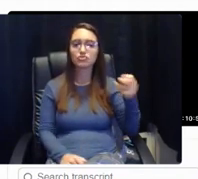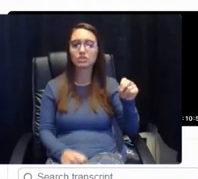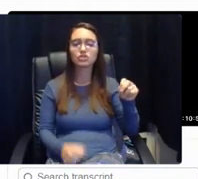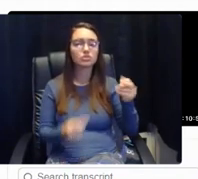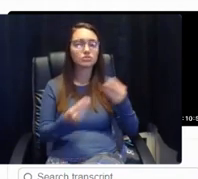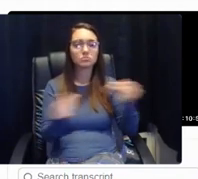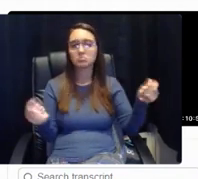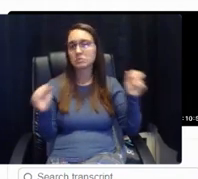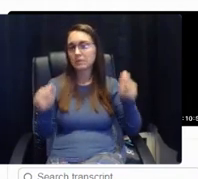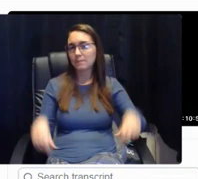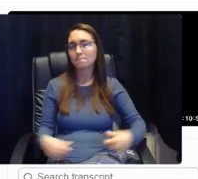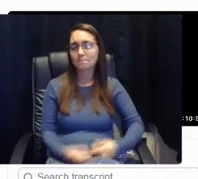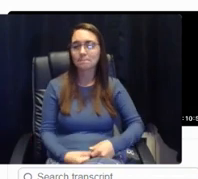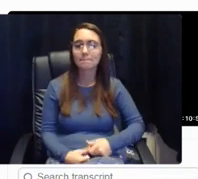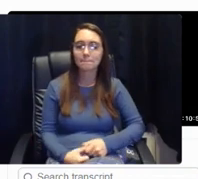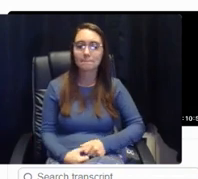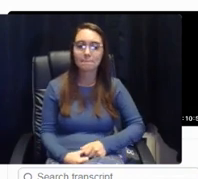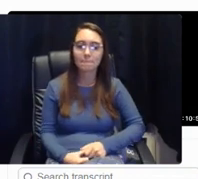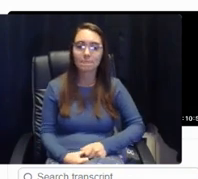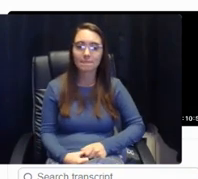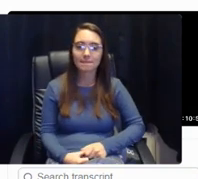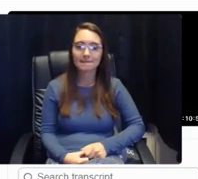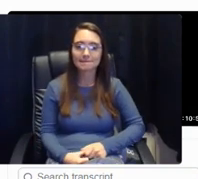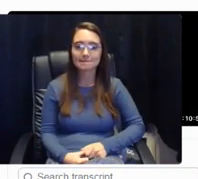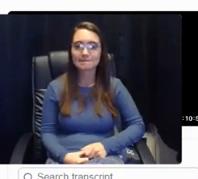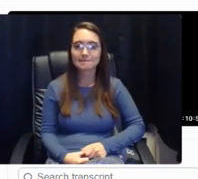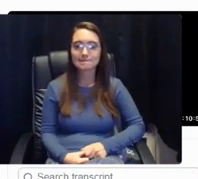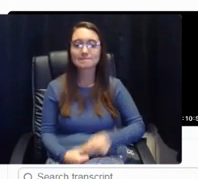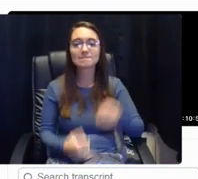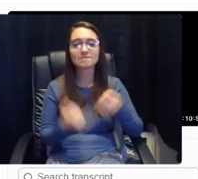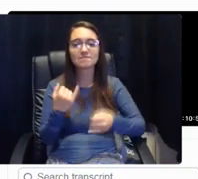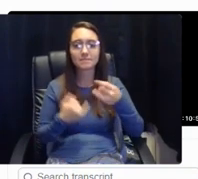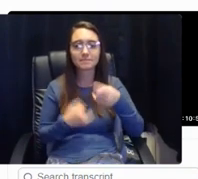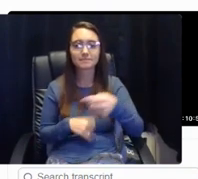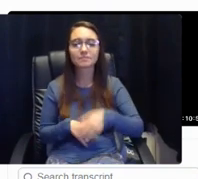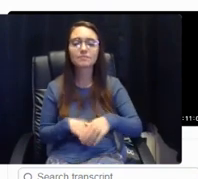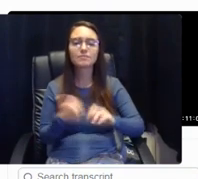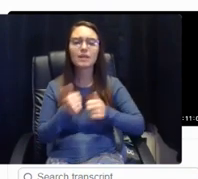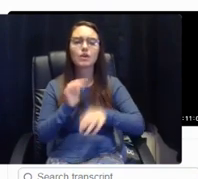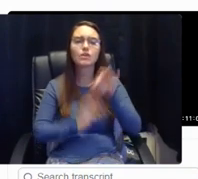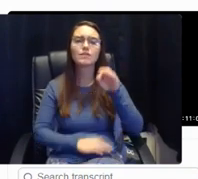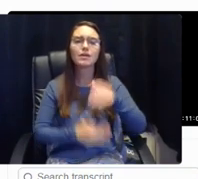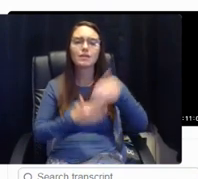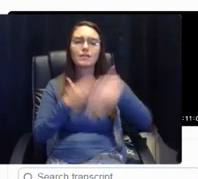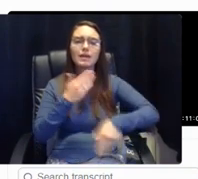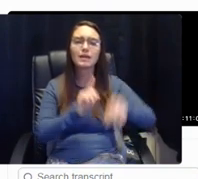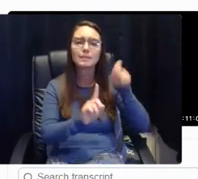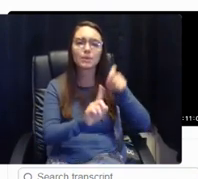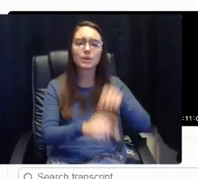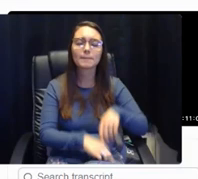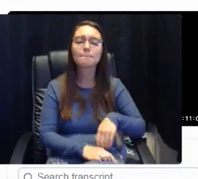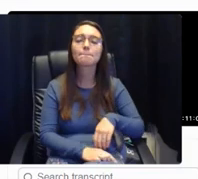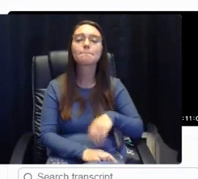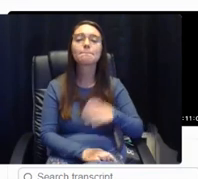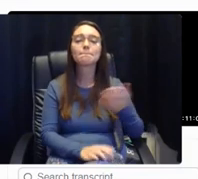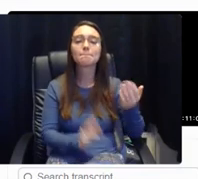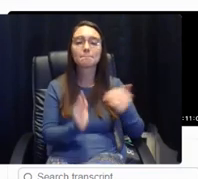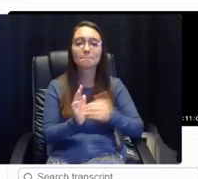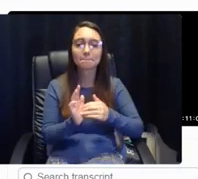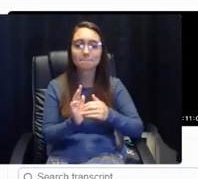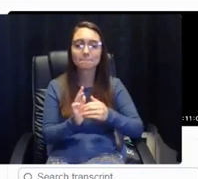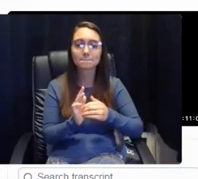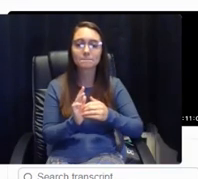not a problem. Okay. Finally, how to find the endpoint? Again, for each of those